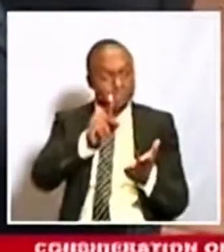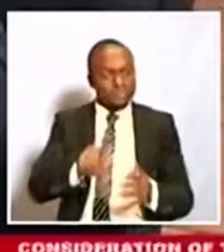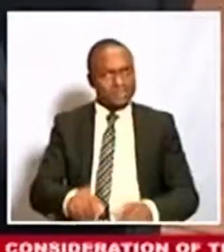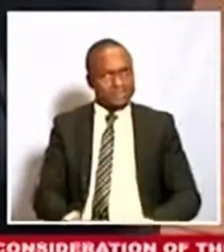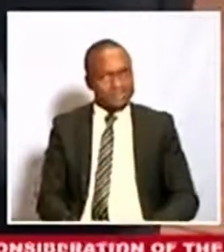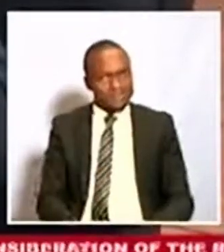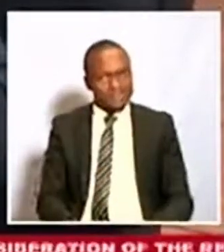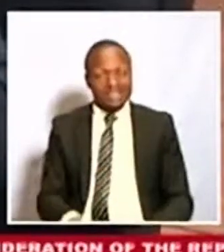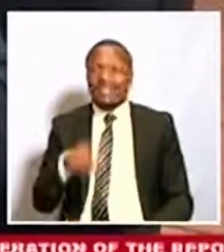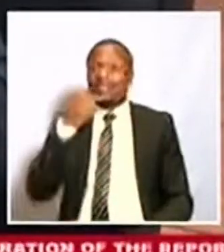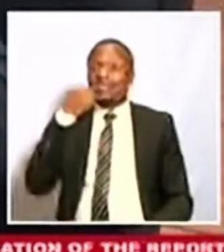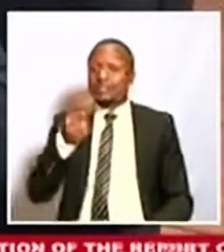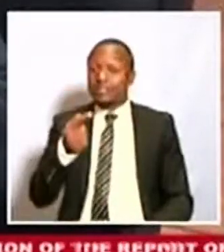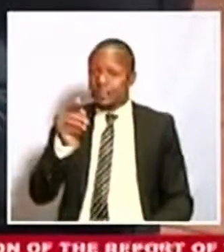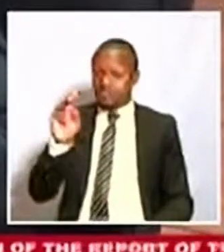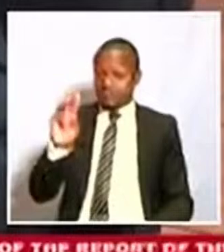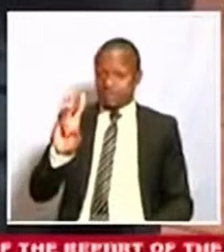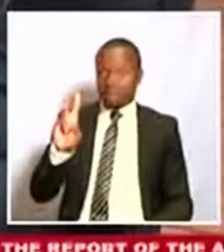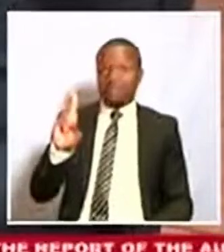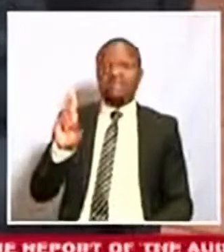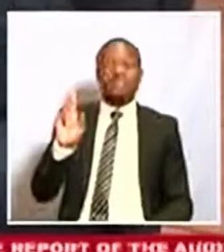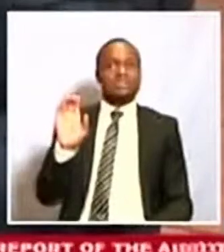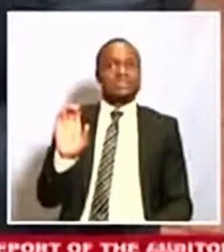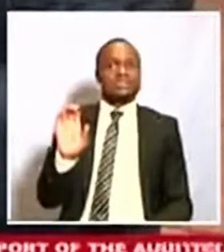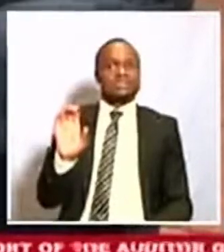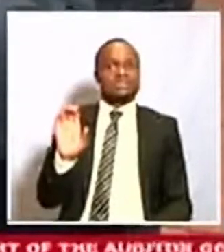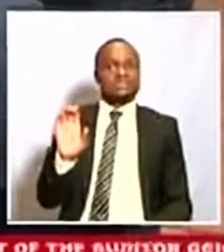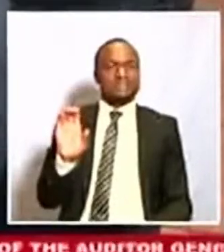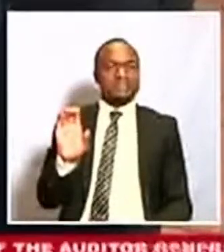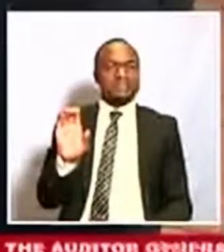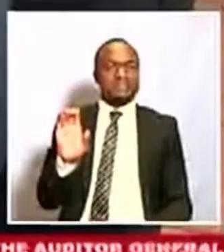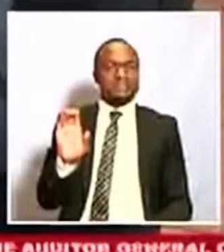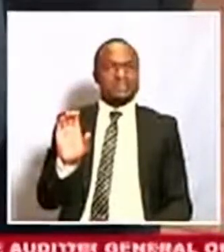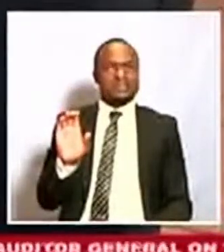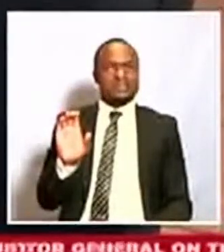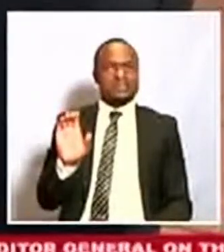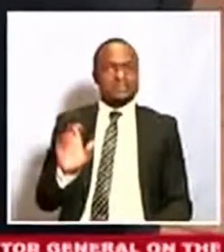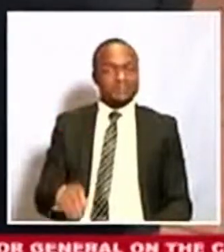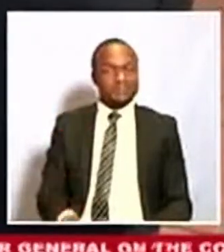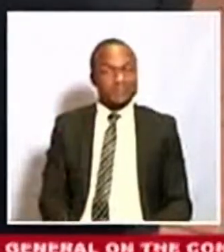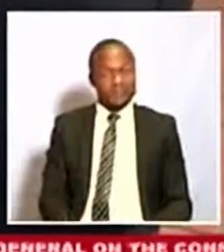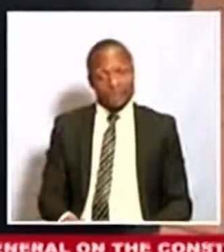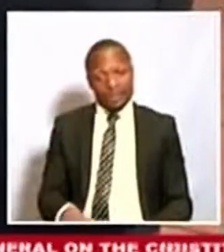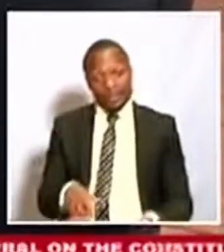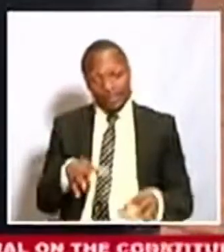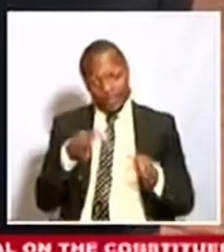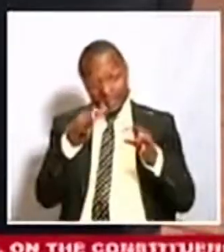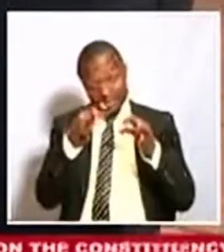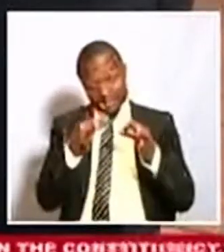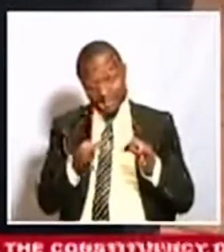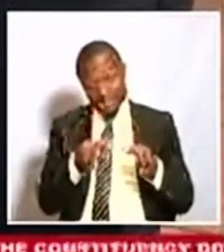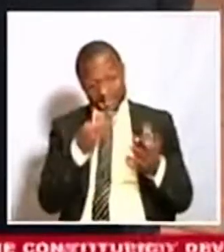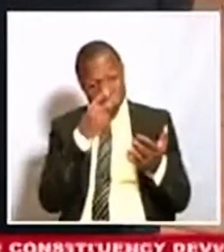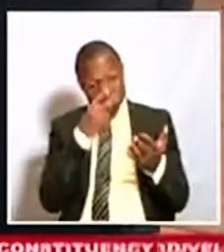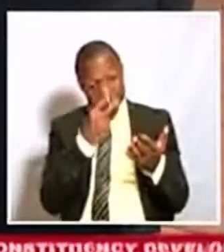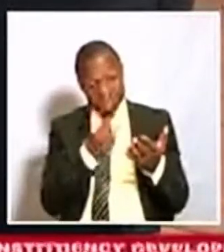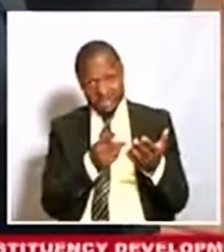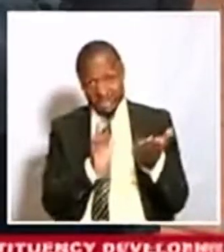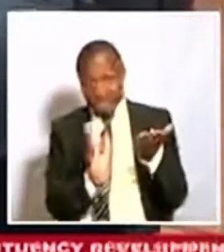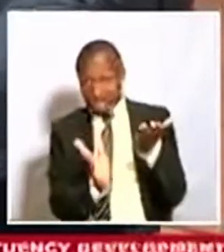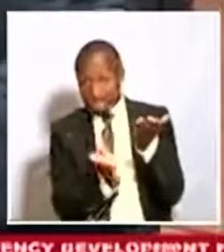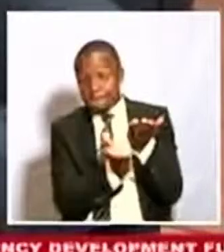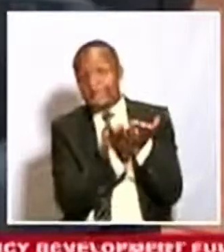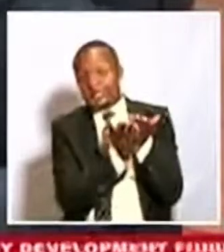then they will tell the WDC that when you look at Appendix